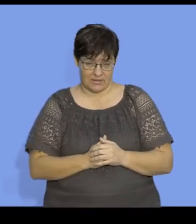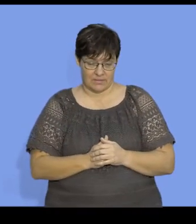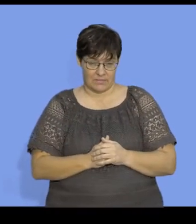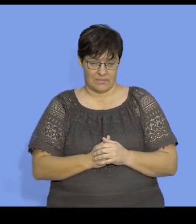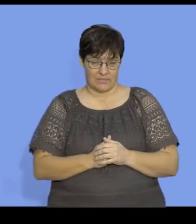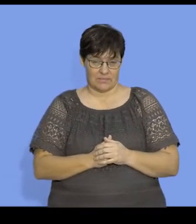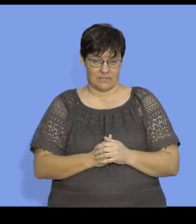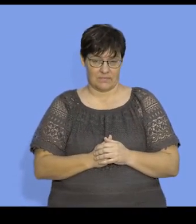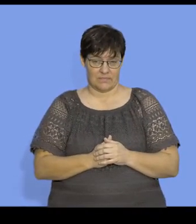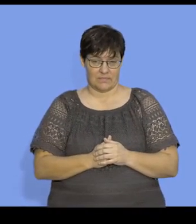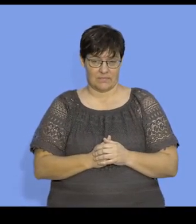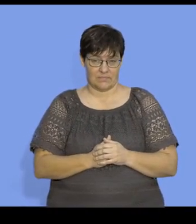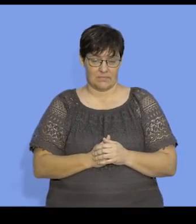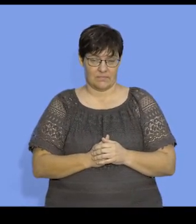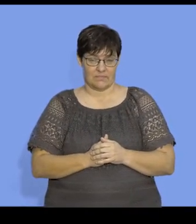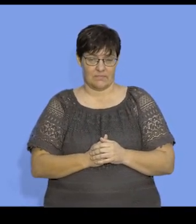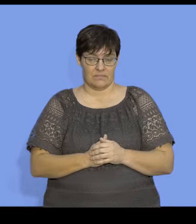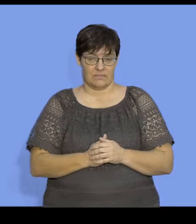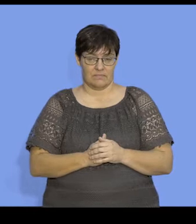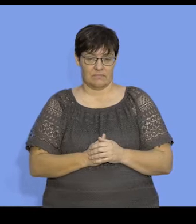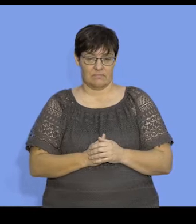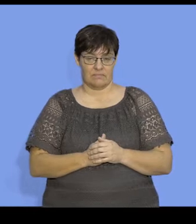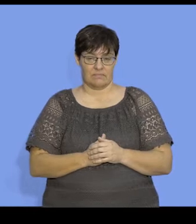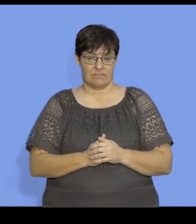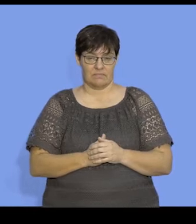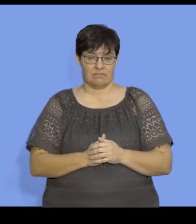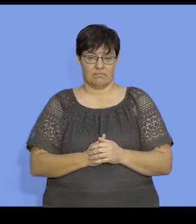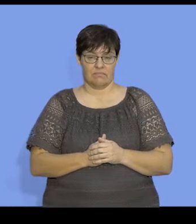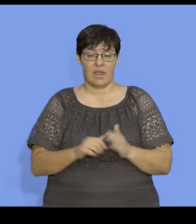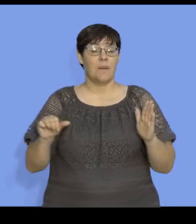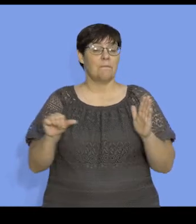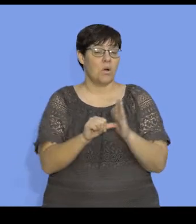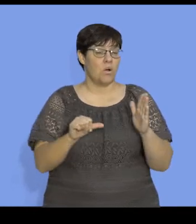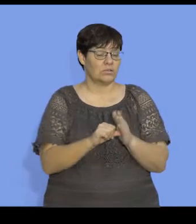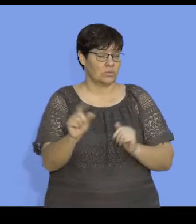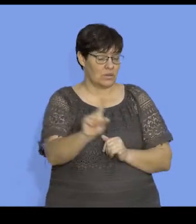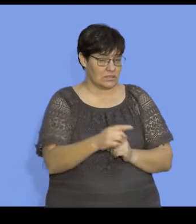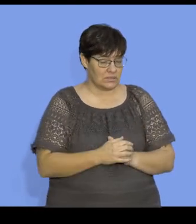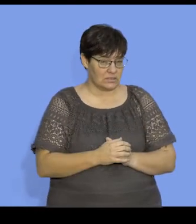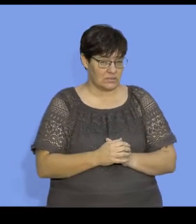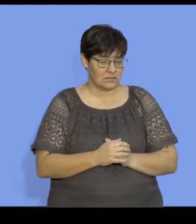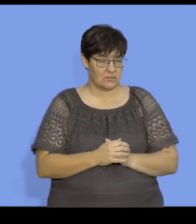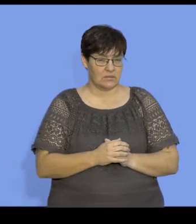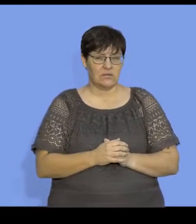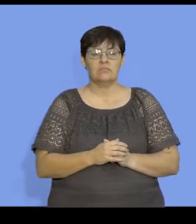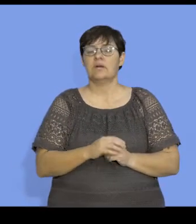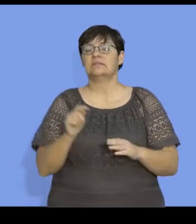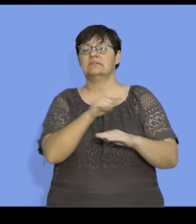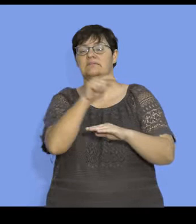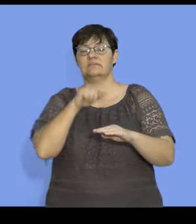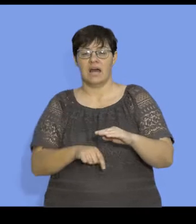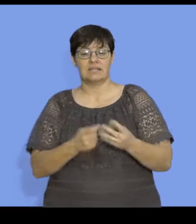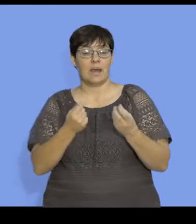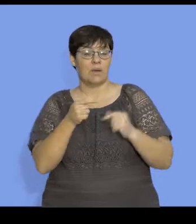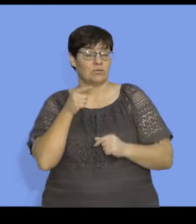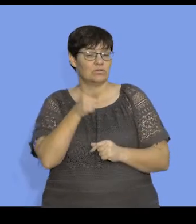So, very important, what do we do here? Divide the amounts by 12. Why do we divide